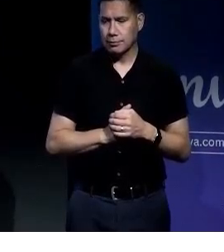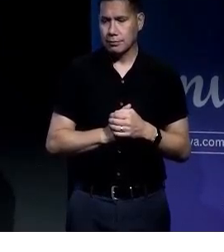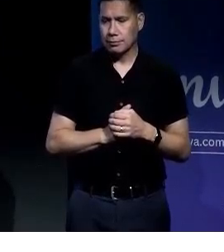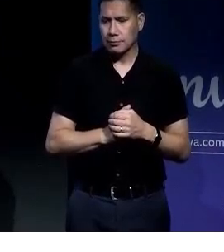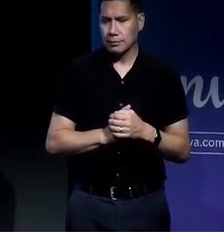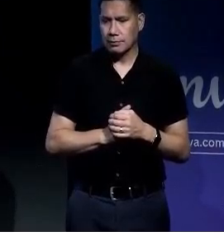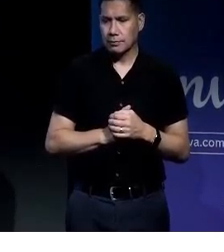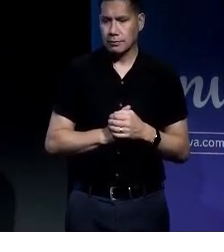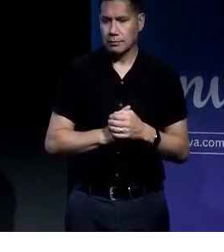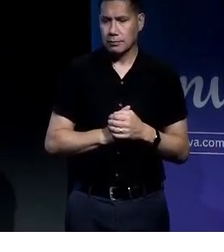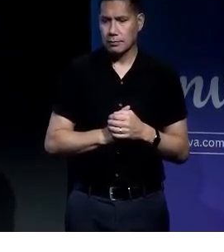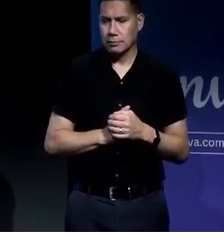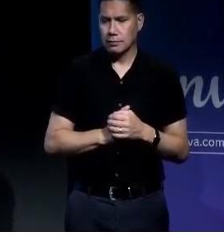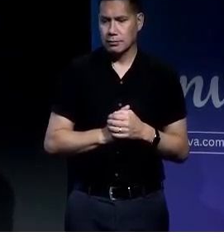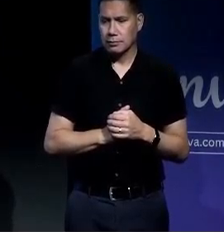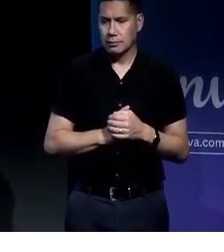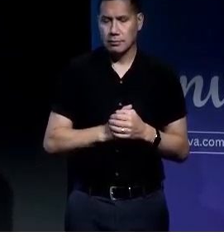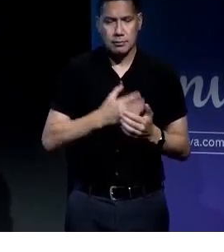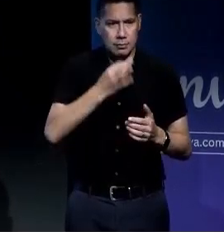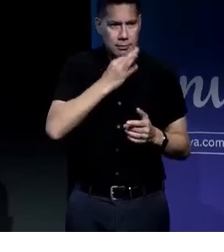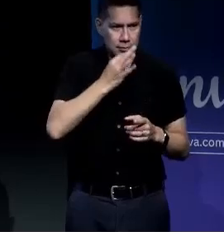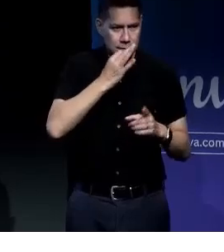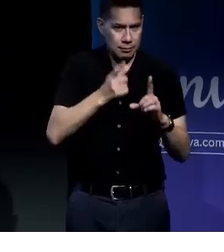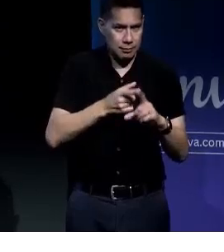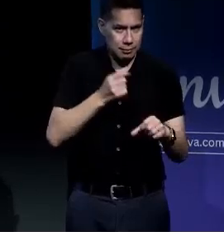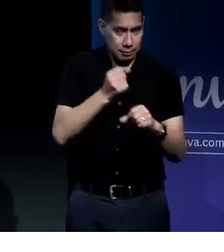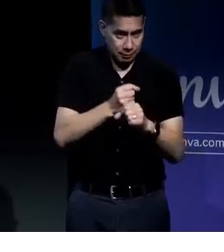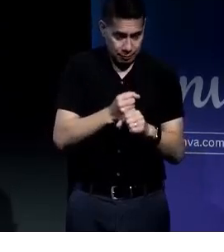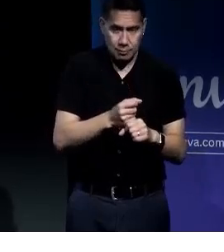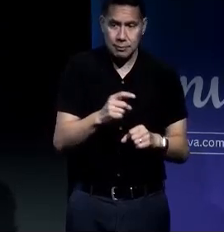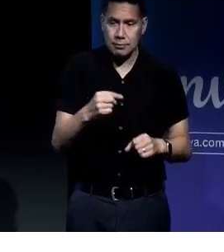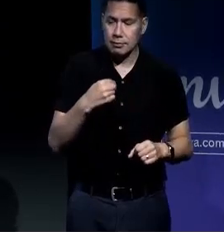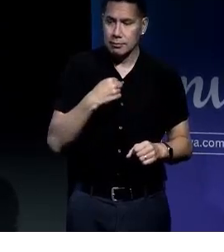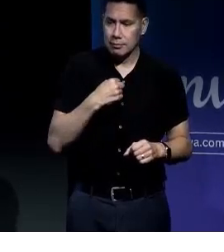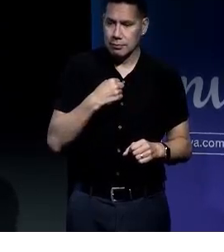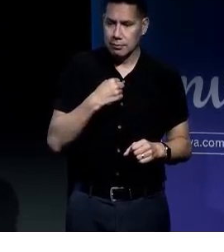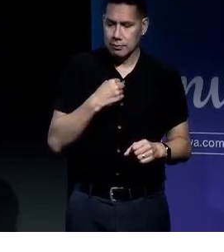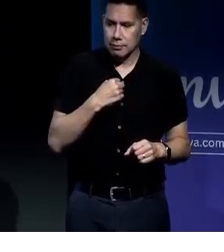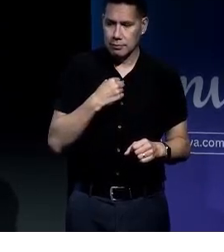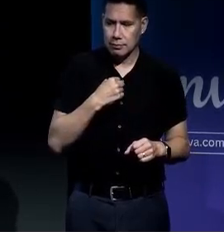So I did just a couple of examples. I grabbed a